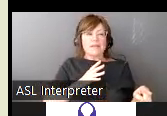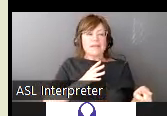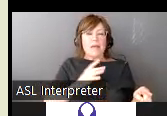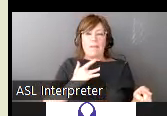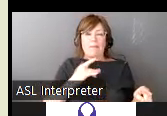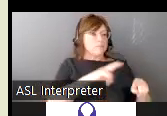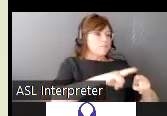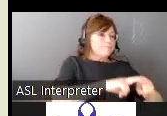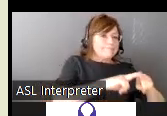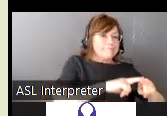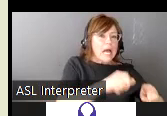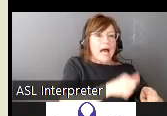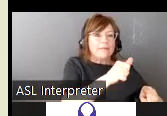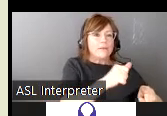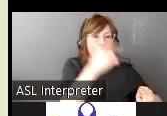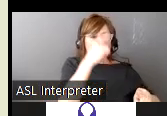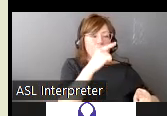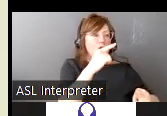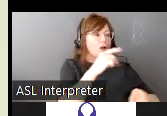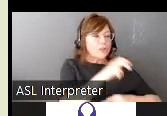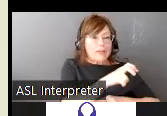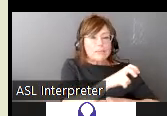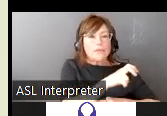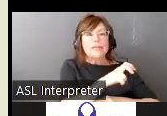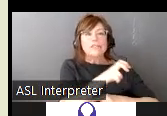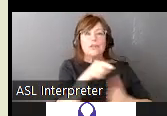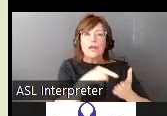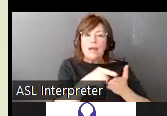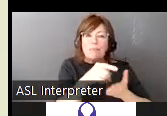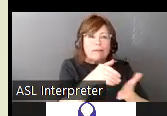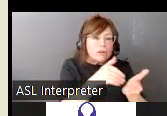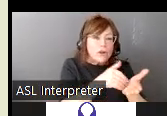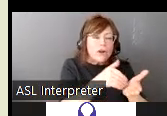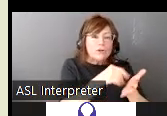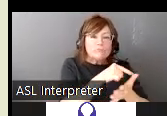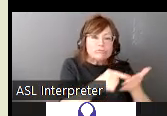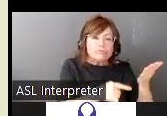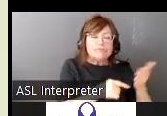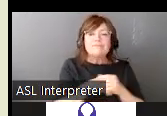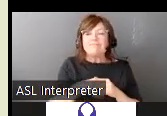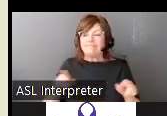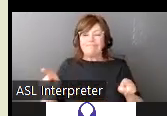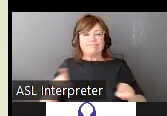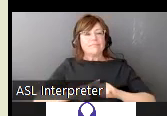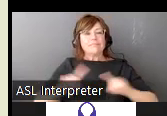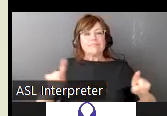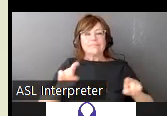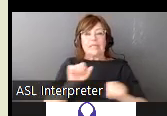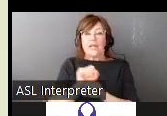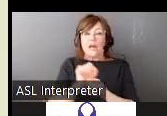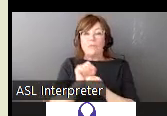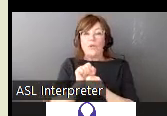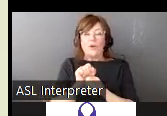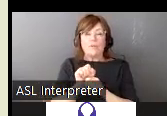pay for medical services or provide transportation. The differential experiences with employment due to level